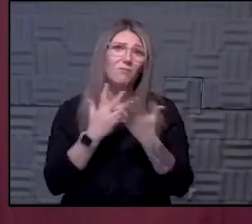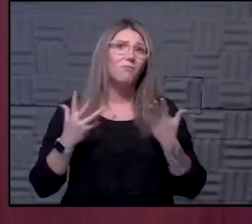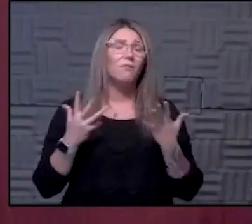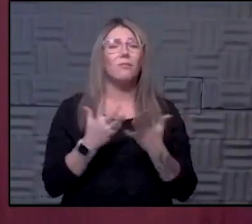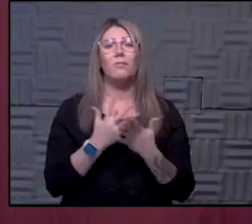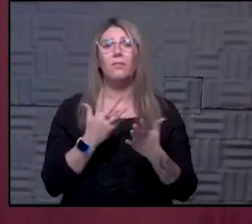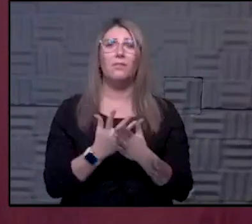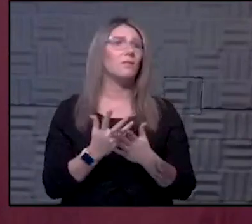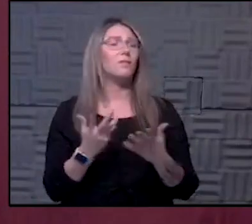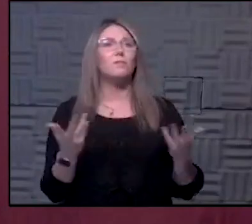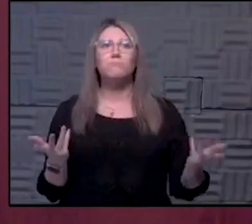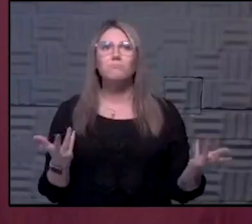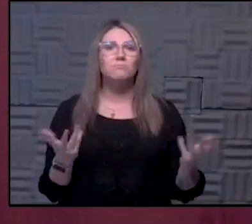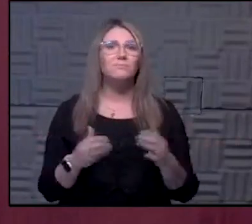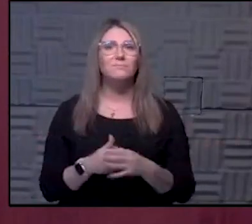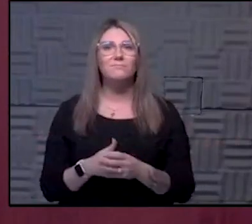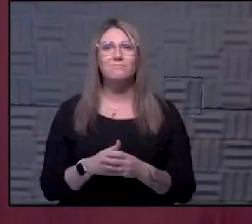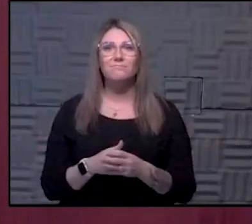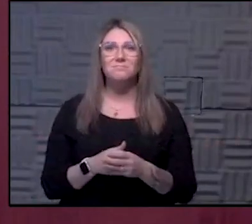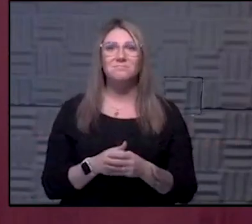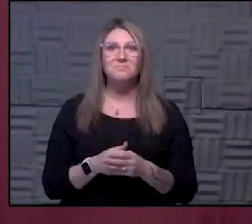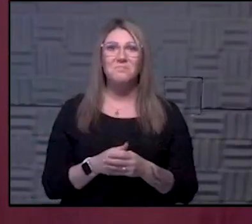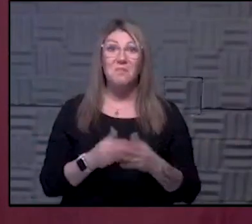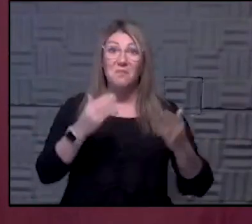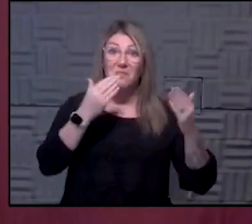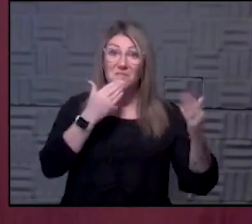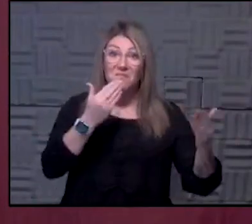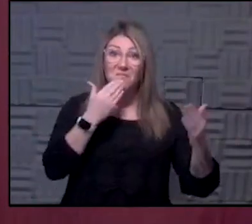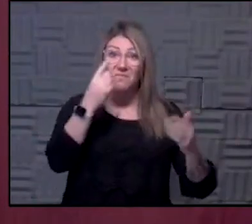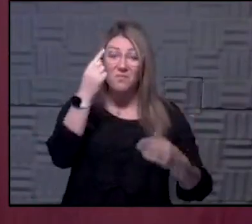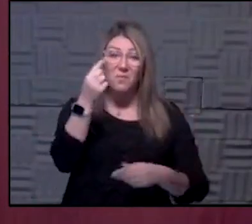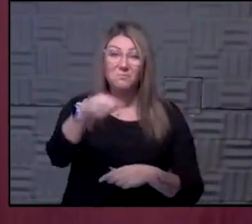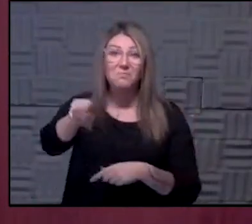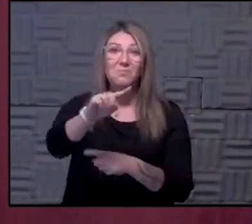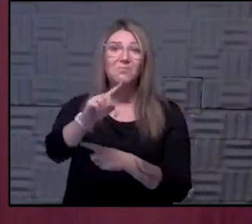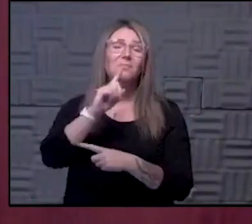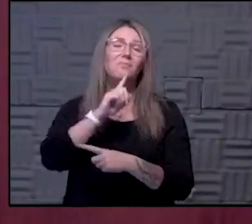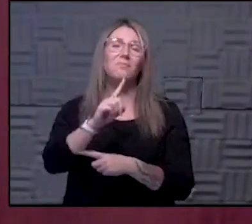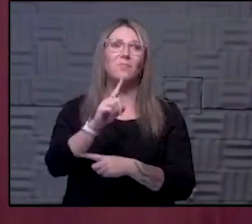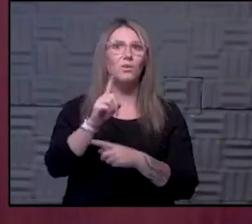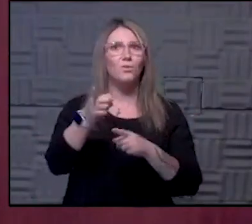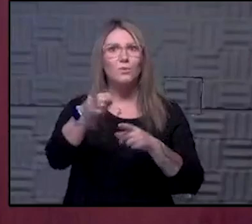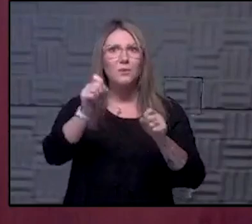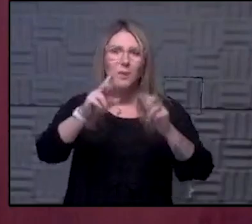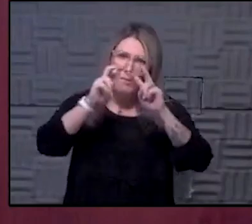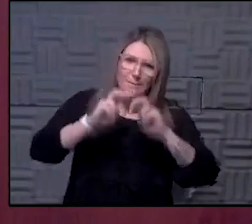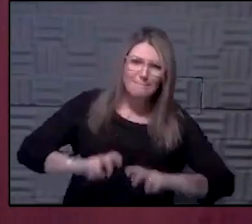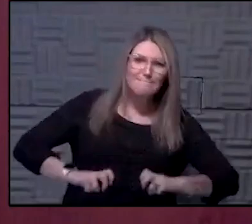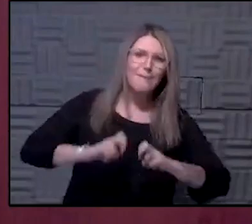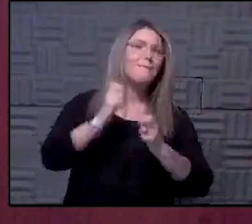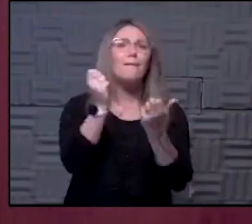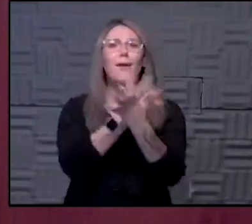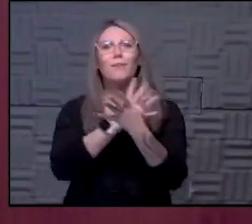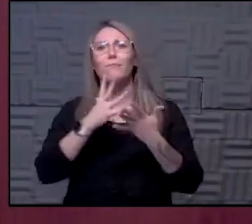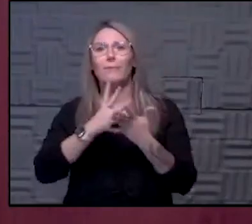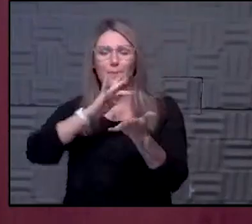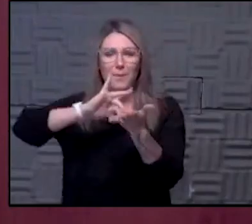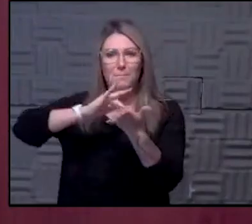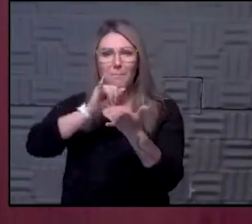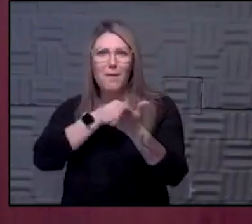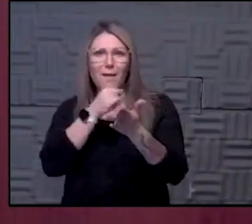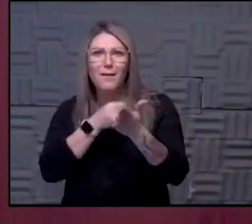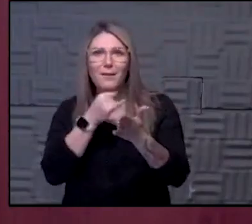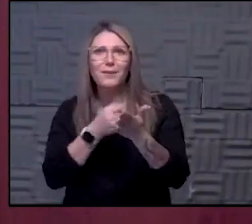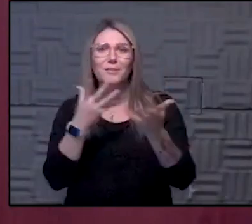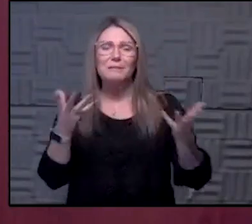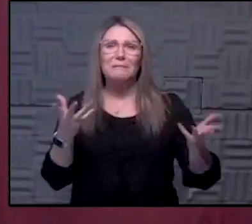guys are we're very thankful for you, because you're able to sort through all of the information in the medical journals that, lay people like us